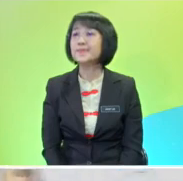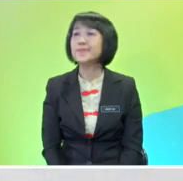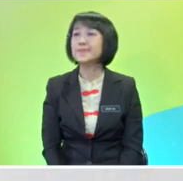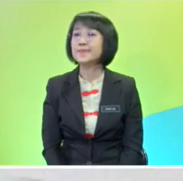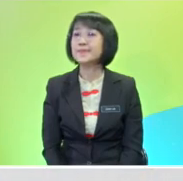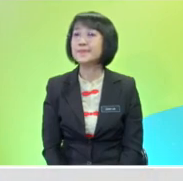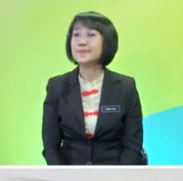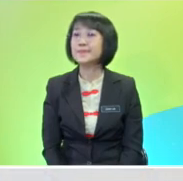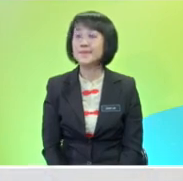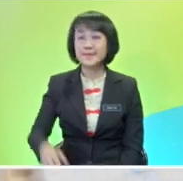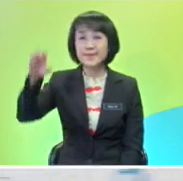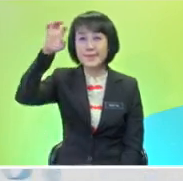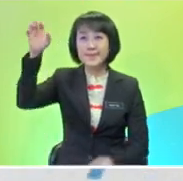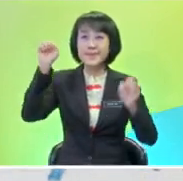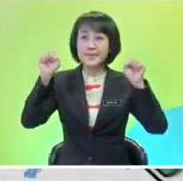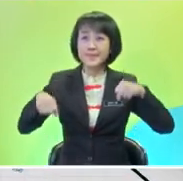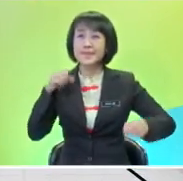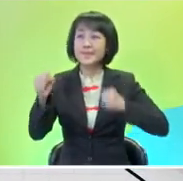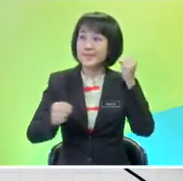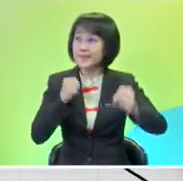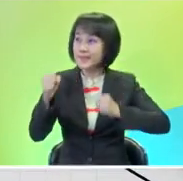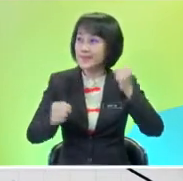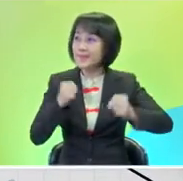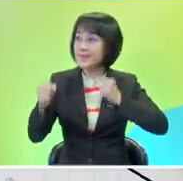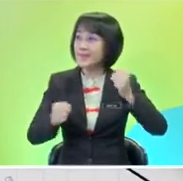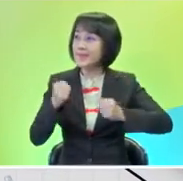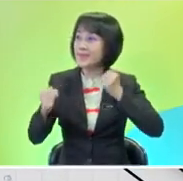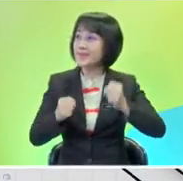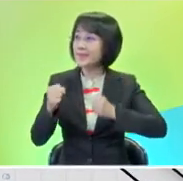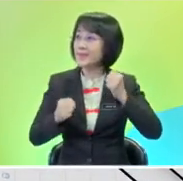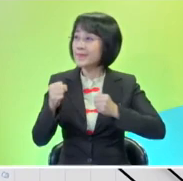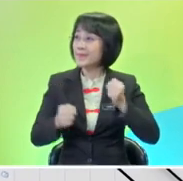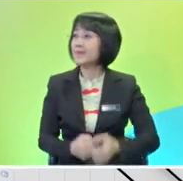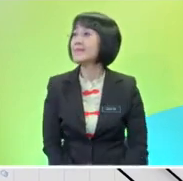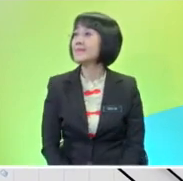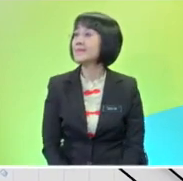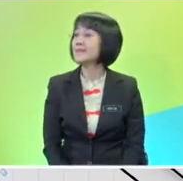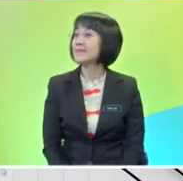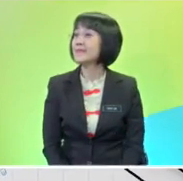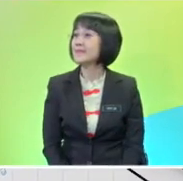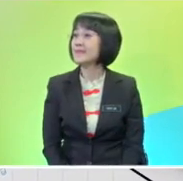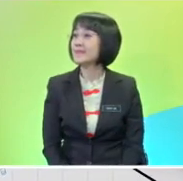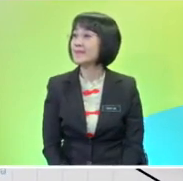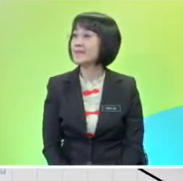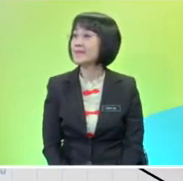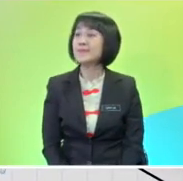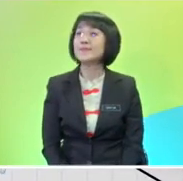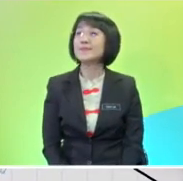He can run. He can run. Okay, very good. He can run. What else can he